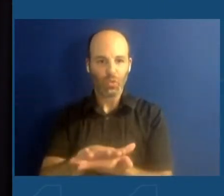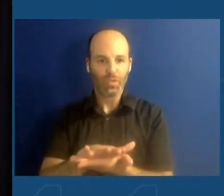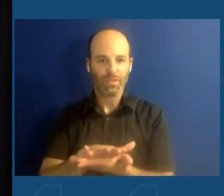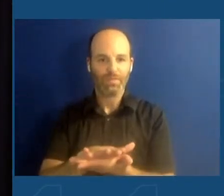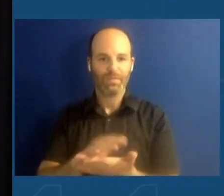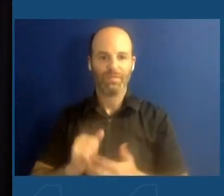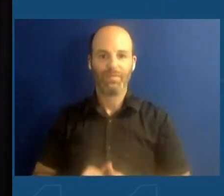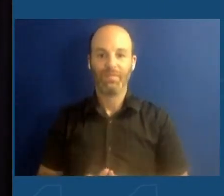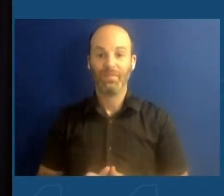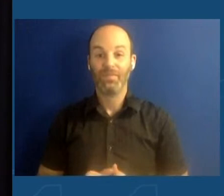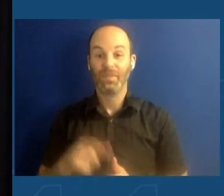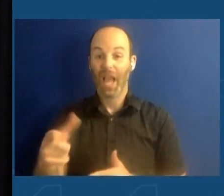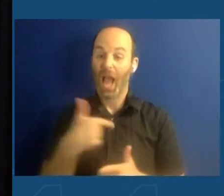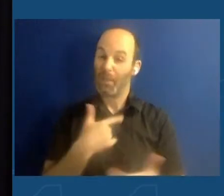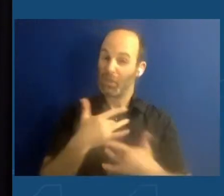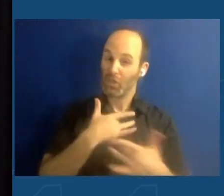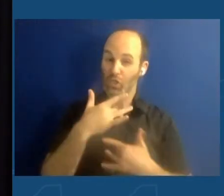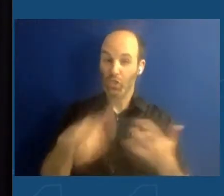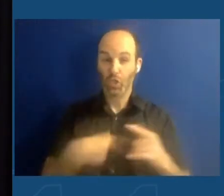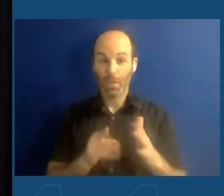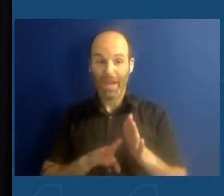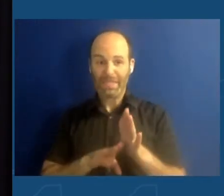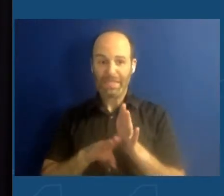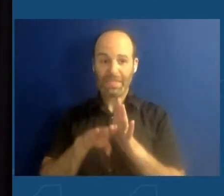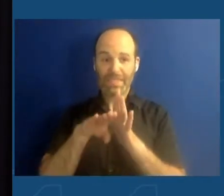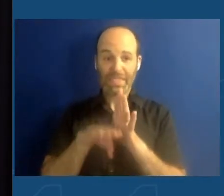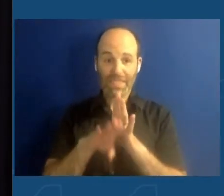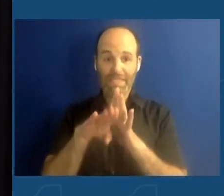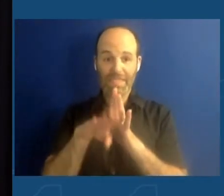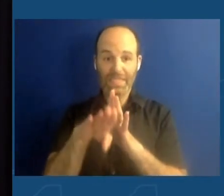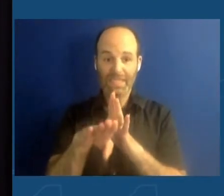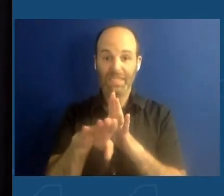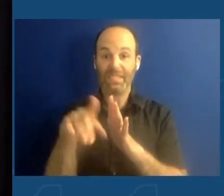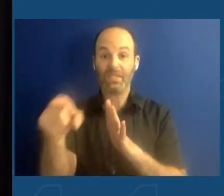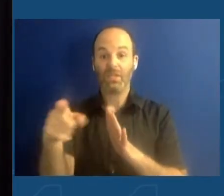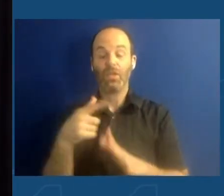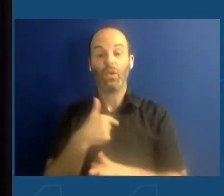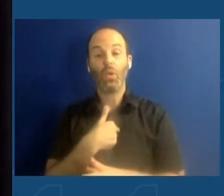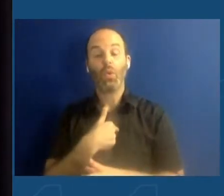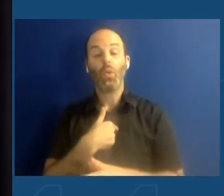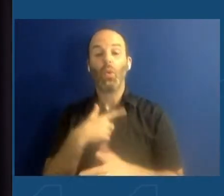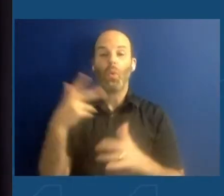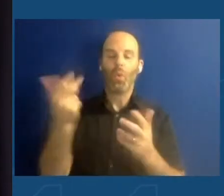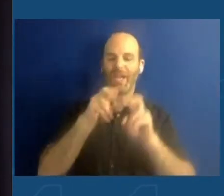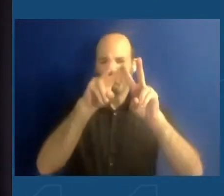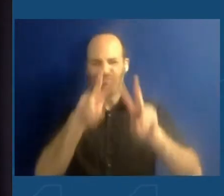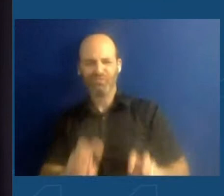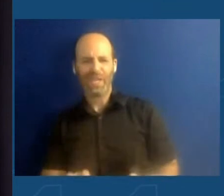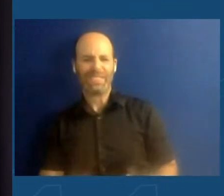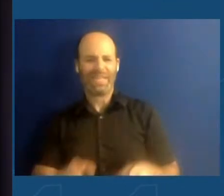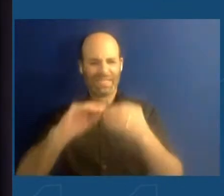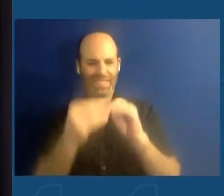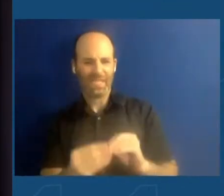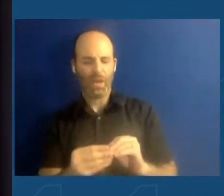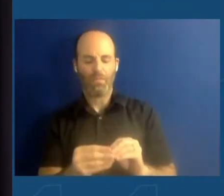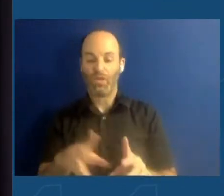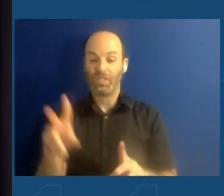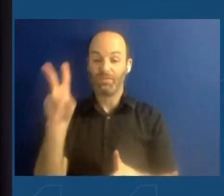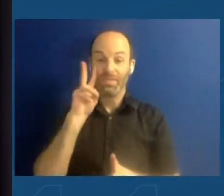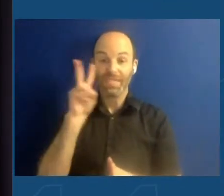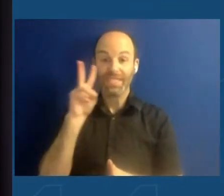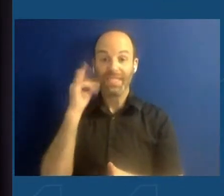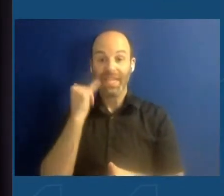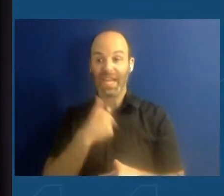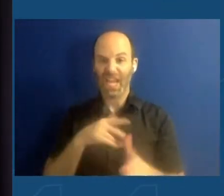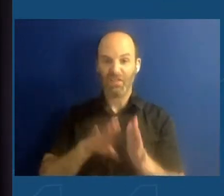the trend, but if we can just regroup in about a month, we'll be able to assess the numbers and see whether or not those trends of the past are no longer, which